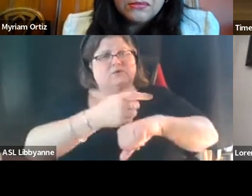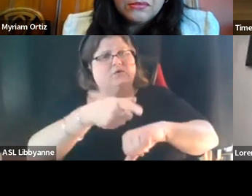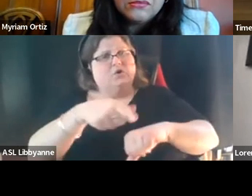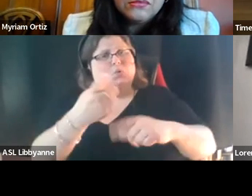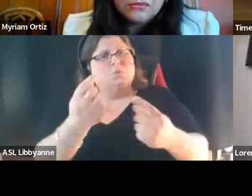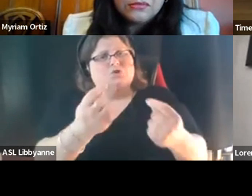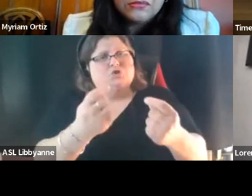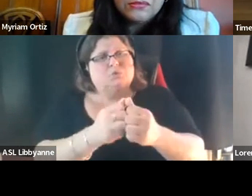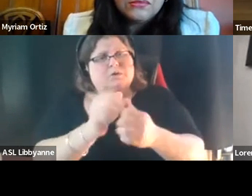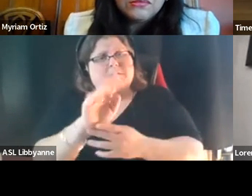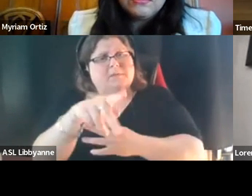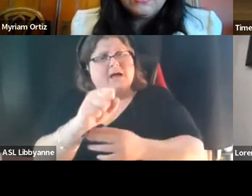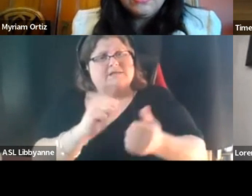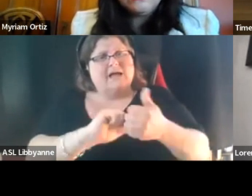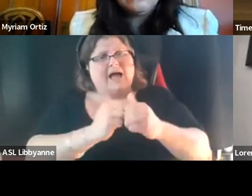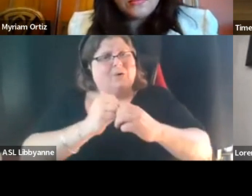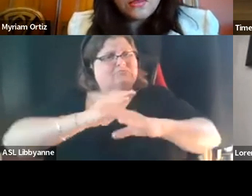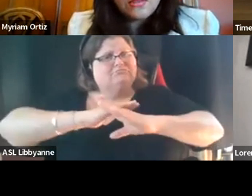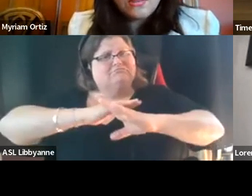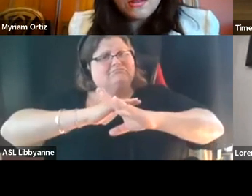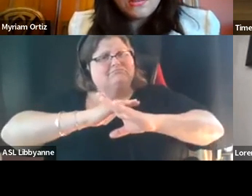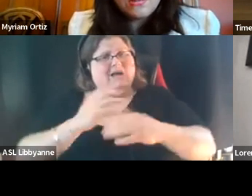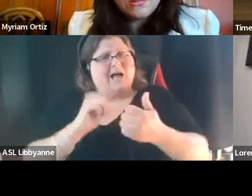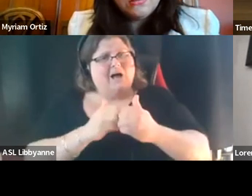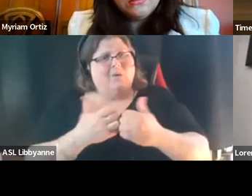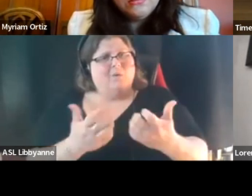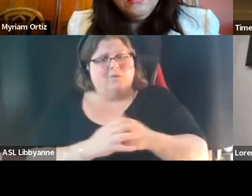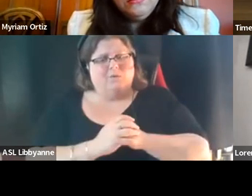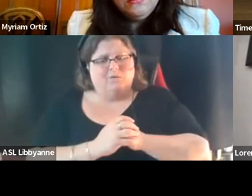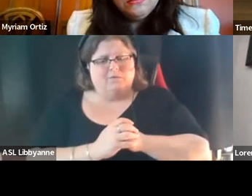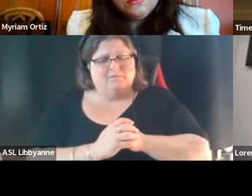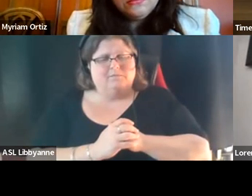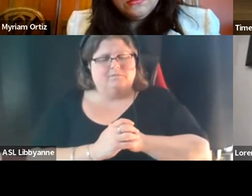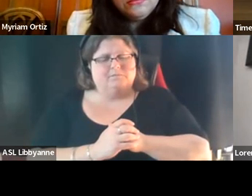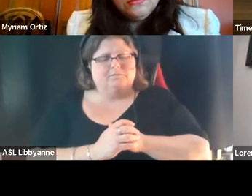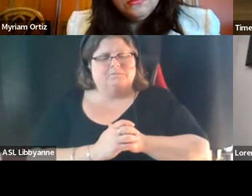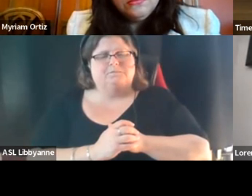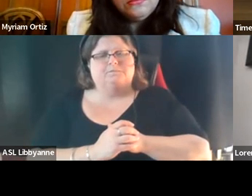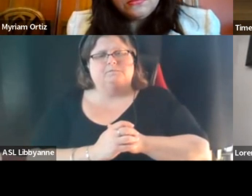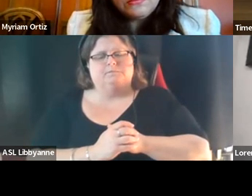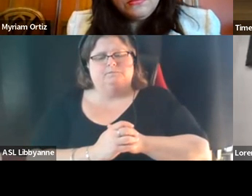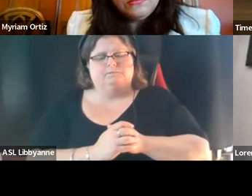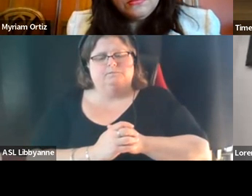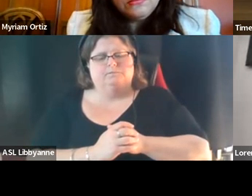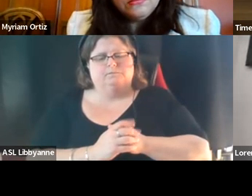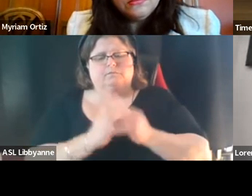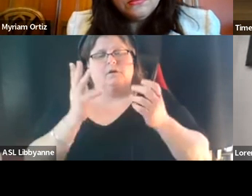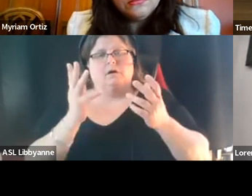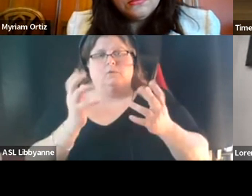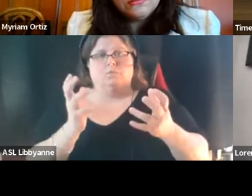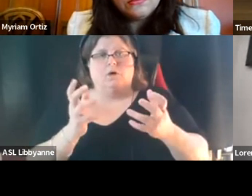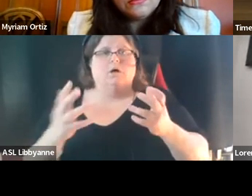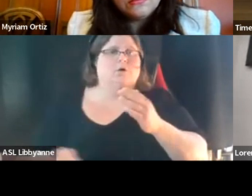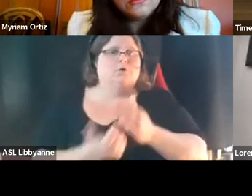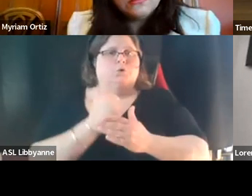bring to BPS to fight bullying. Also, I would like for the new superintendent to